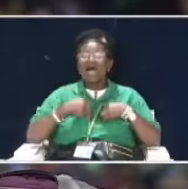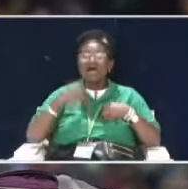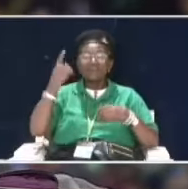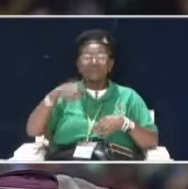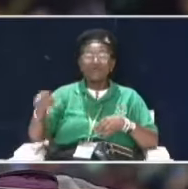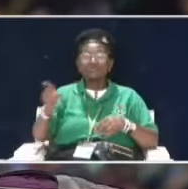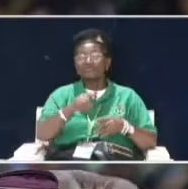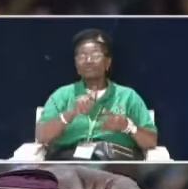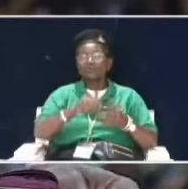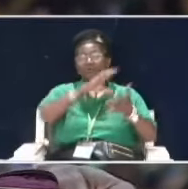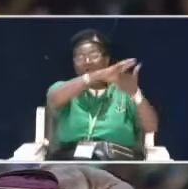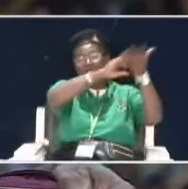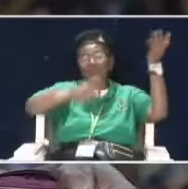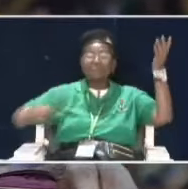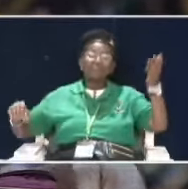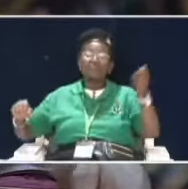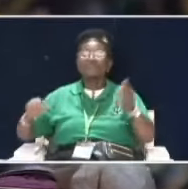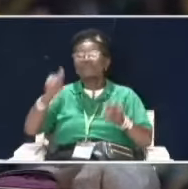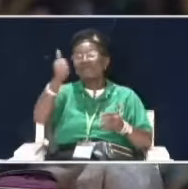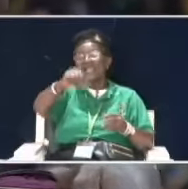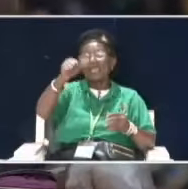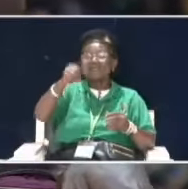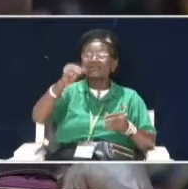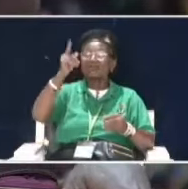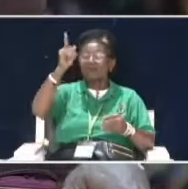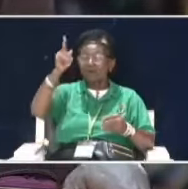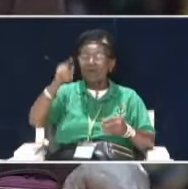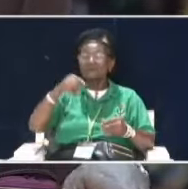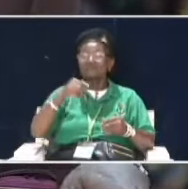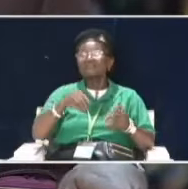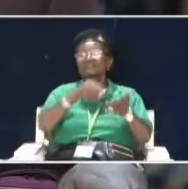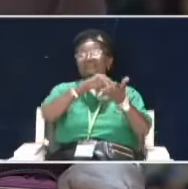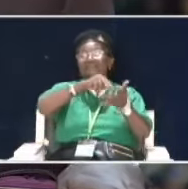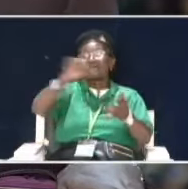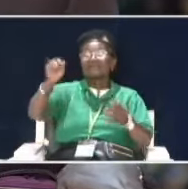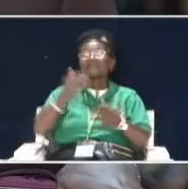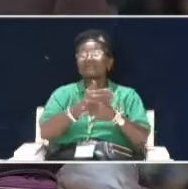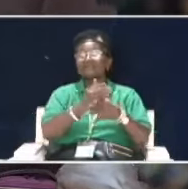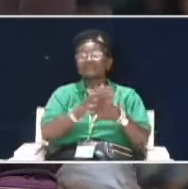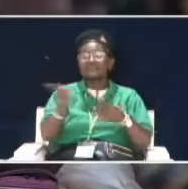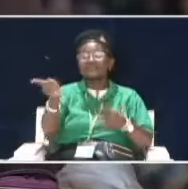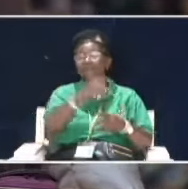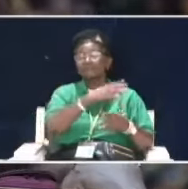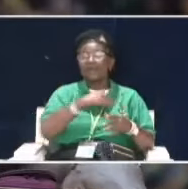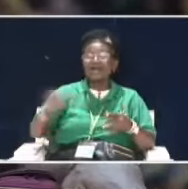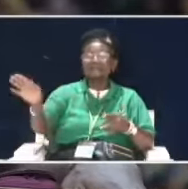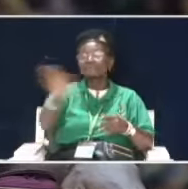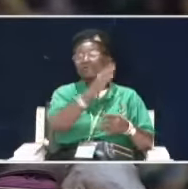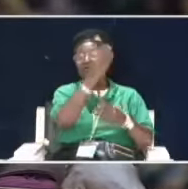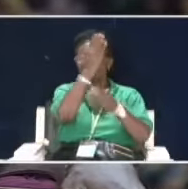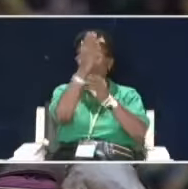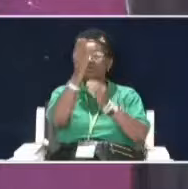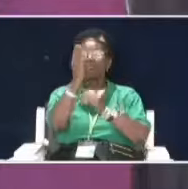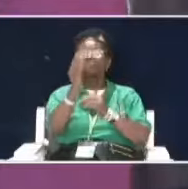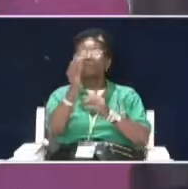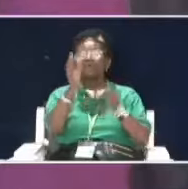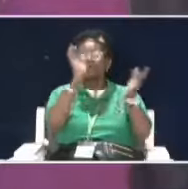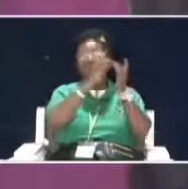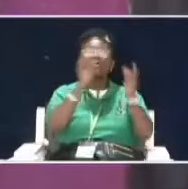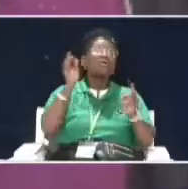to remove anyone or anything standing between you and your goal shall be done